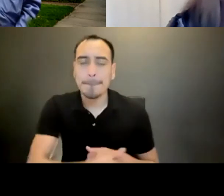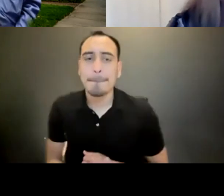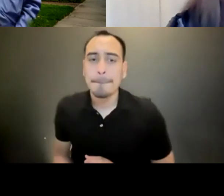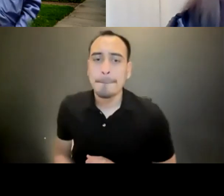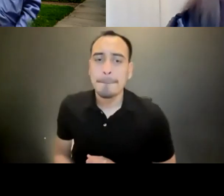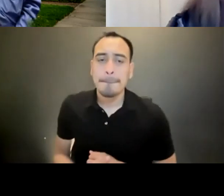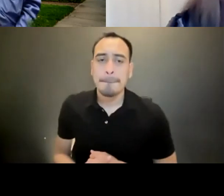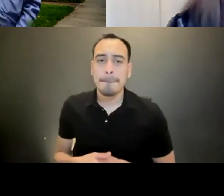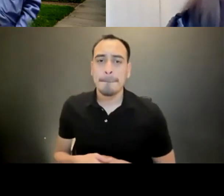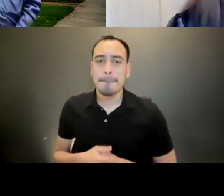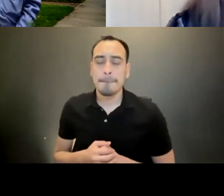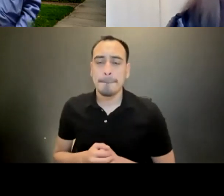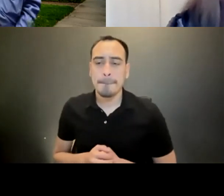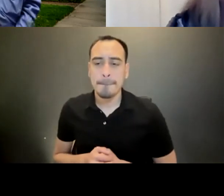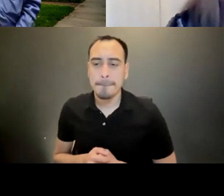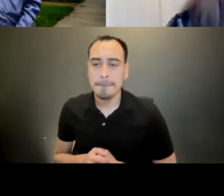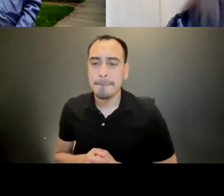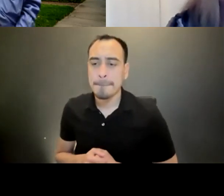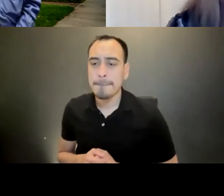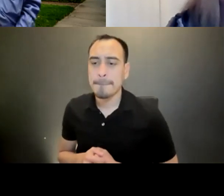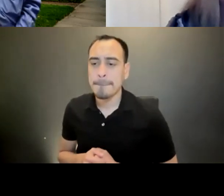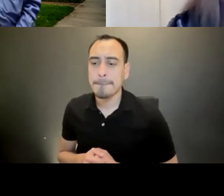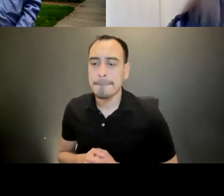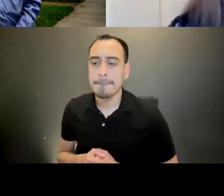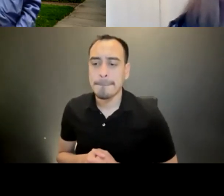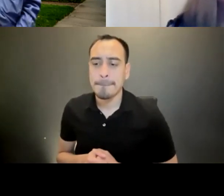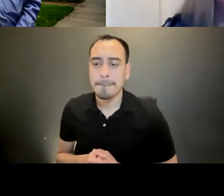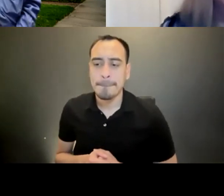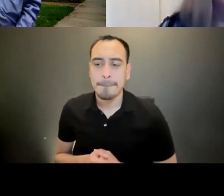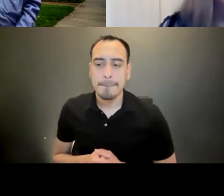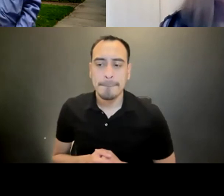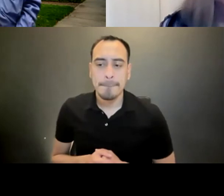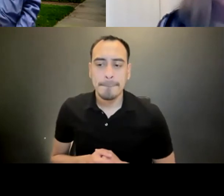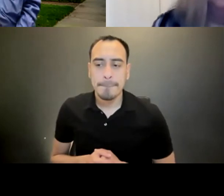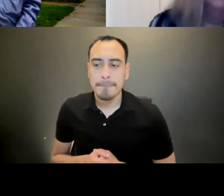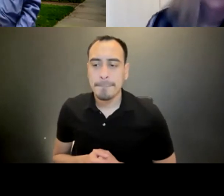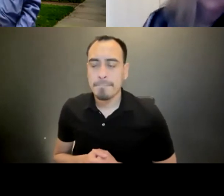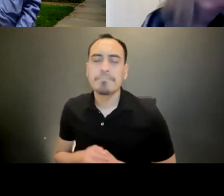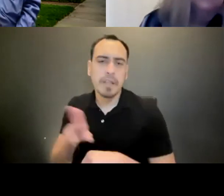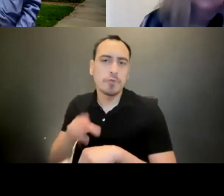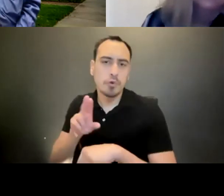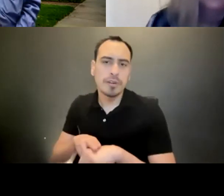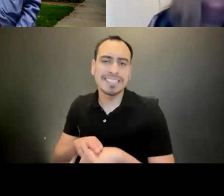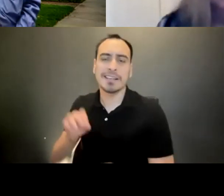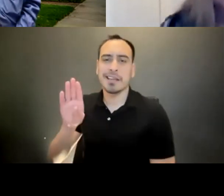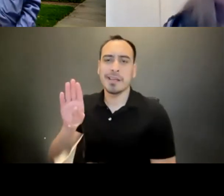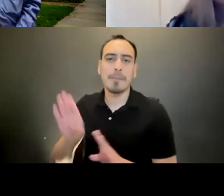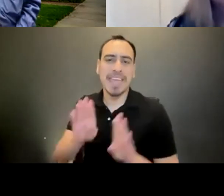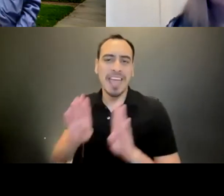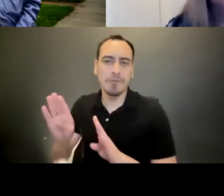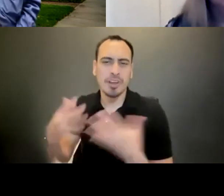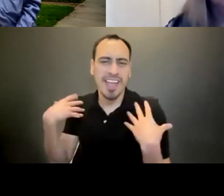course, our behavioral health division as well, they have resources available as well.